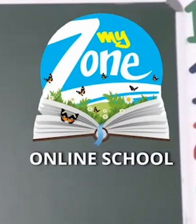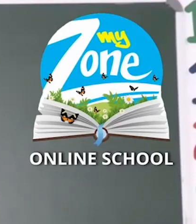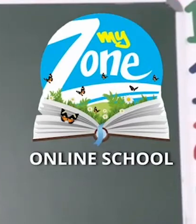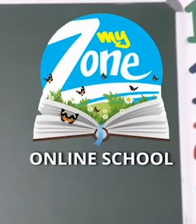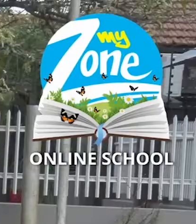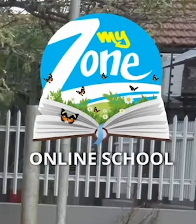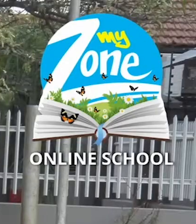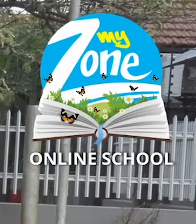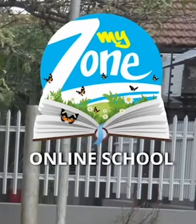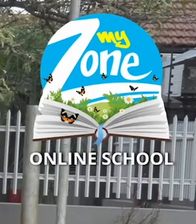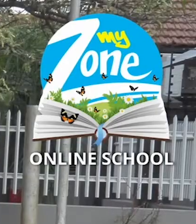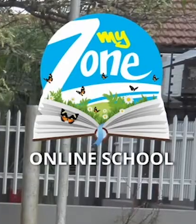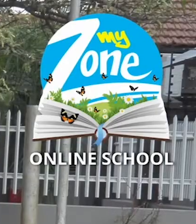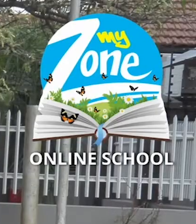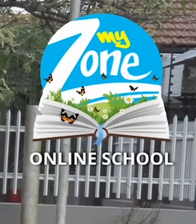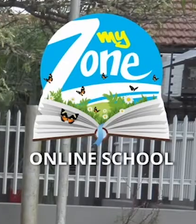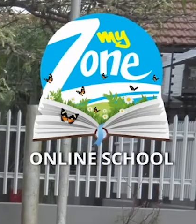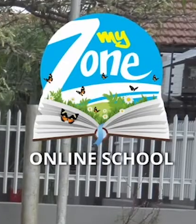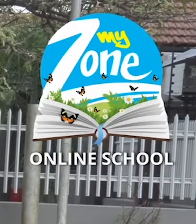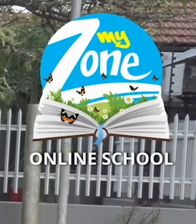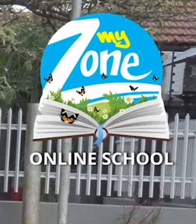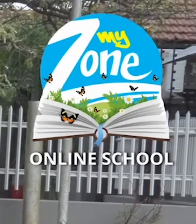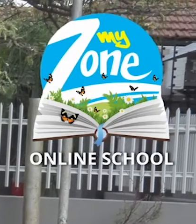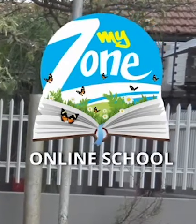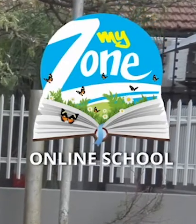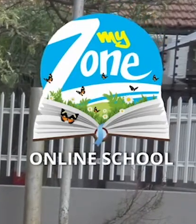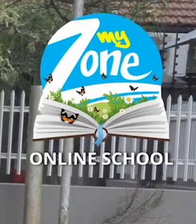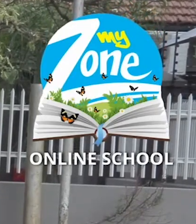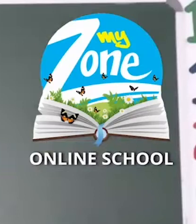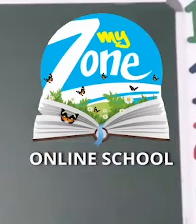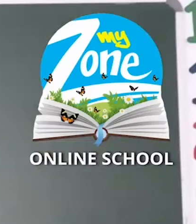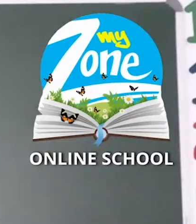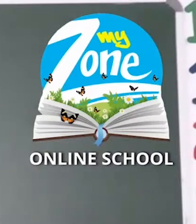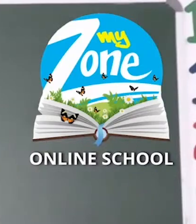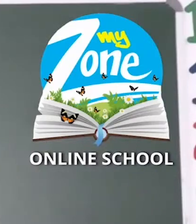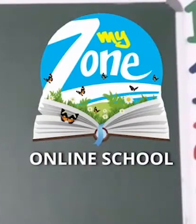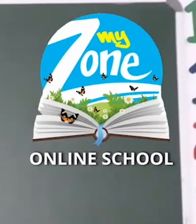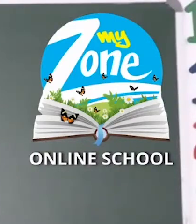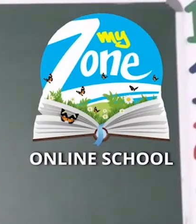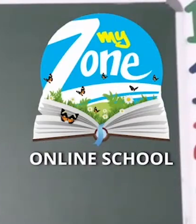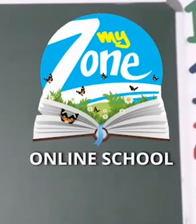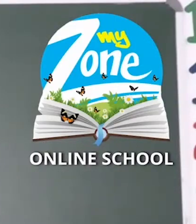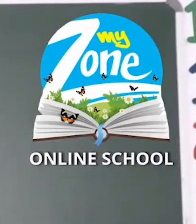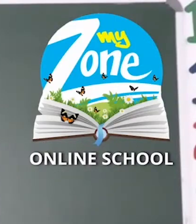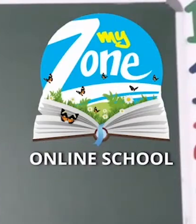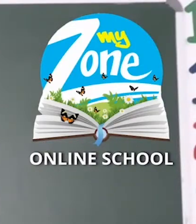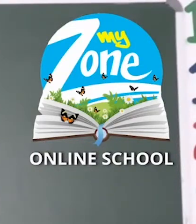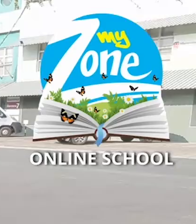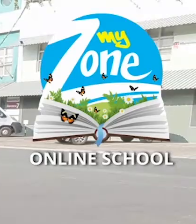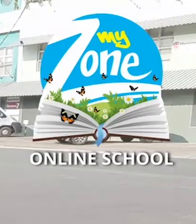1. Always stop when you get to the road. Step 2. You have to make sure to